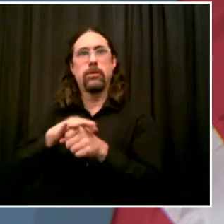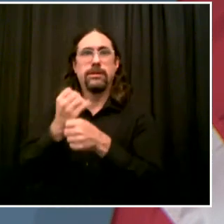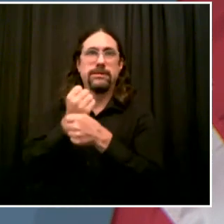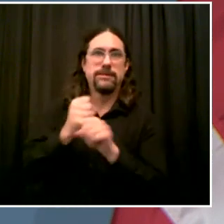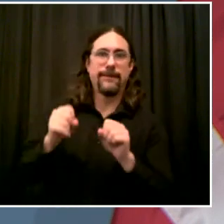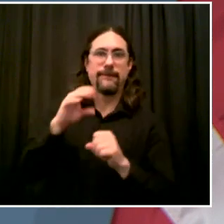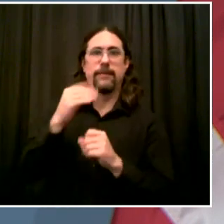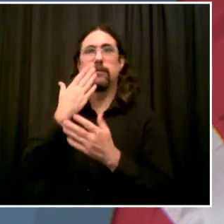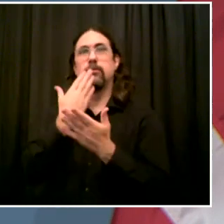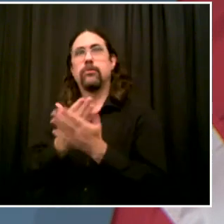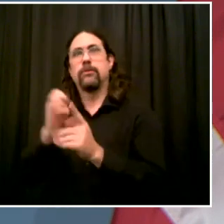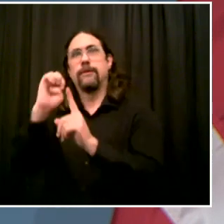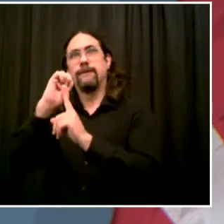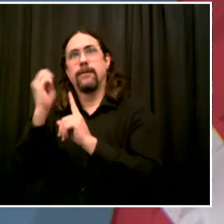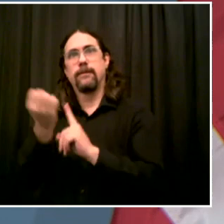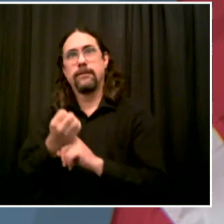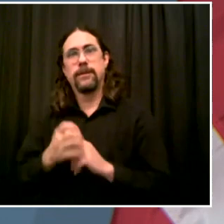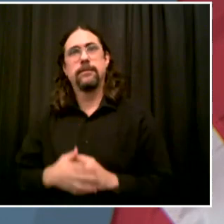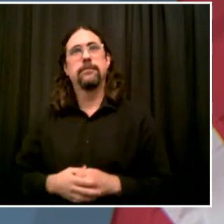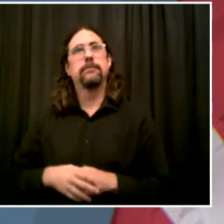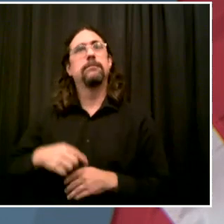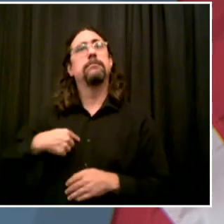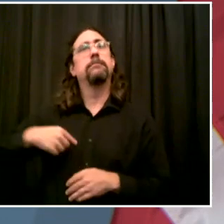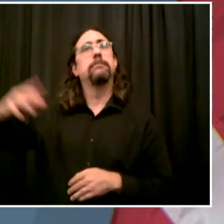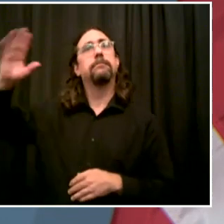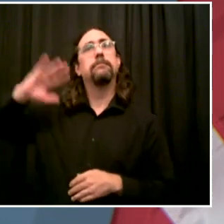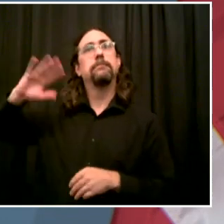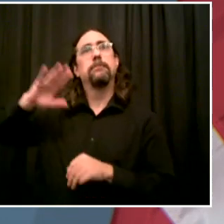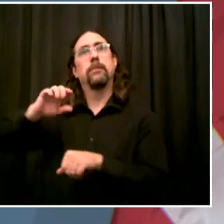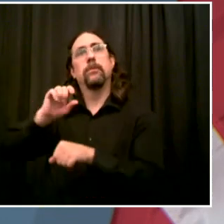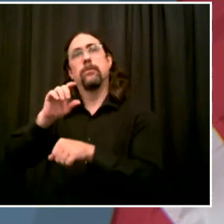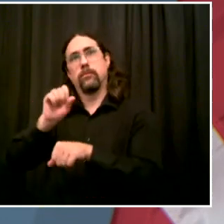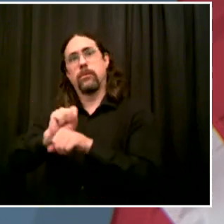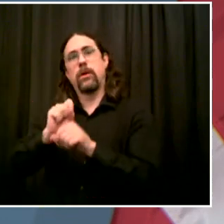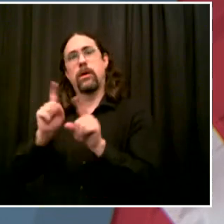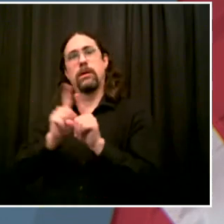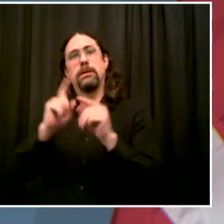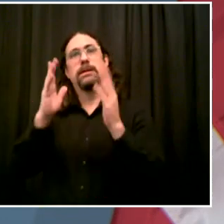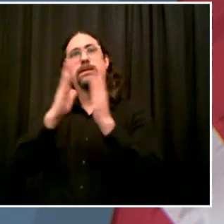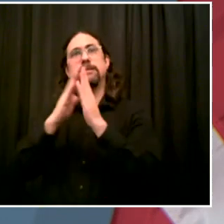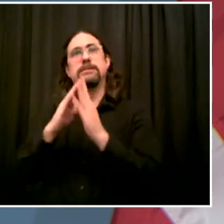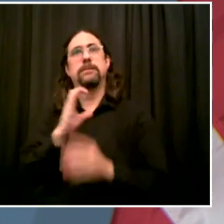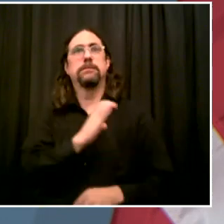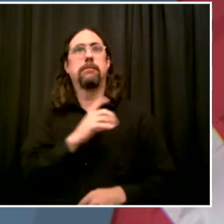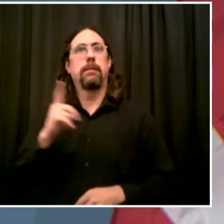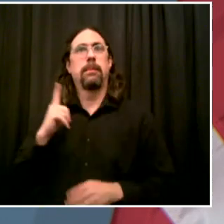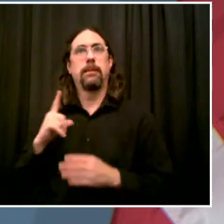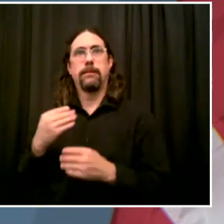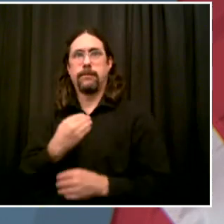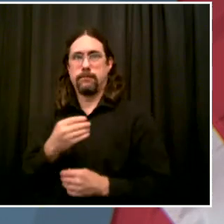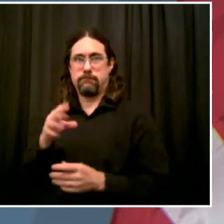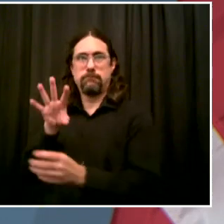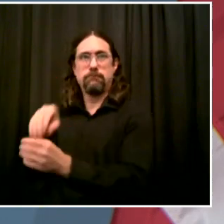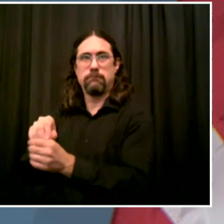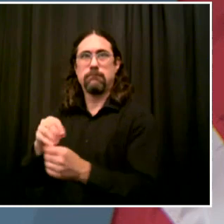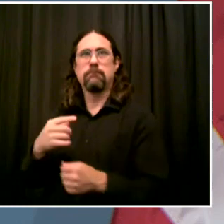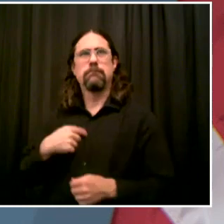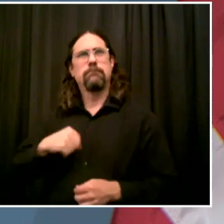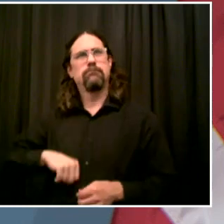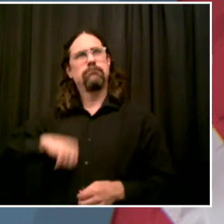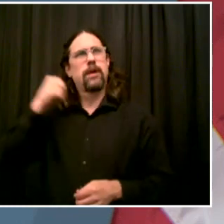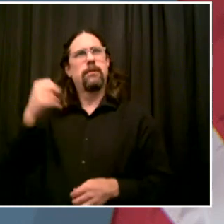as a council member, and I'm very proud of the work that we did as a city to make sure that the community I